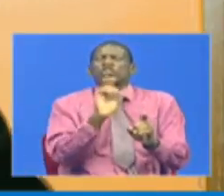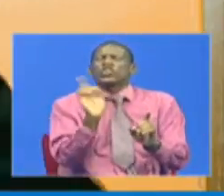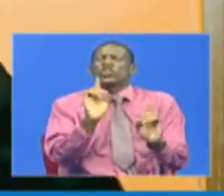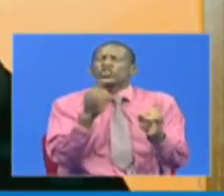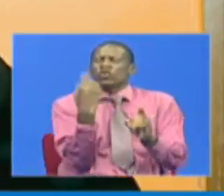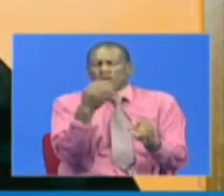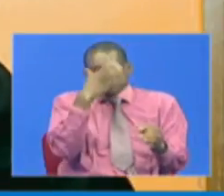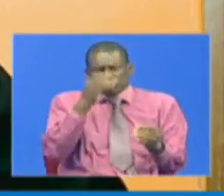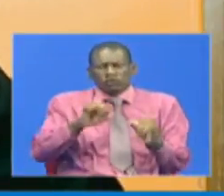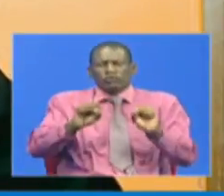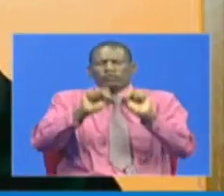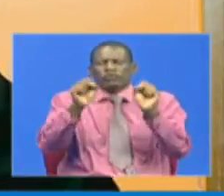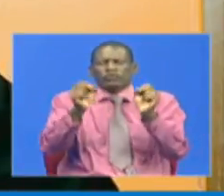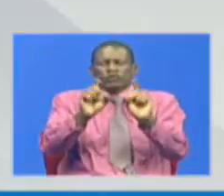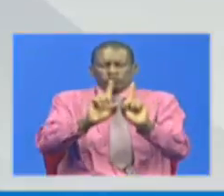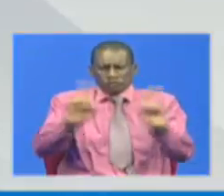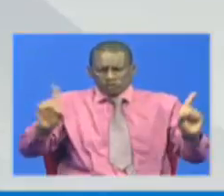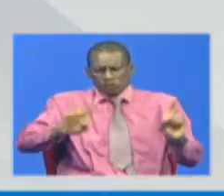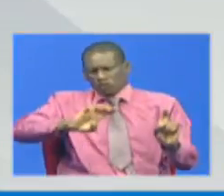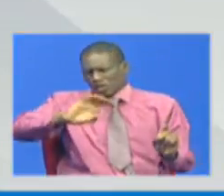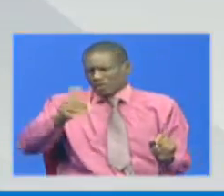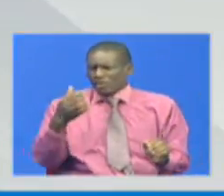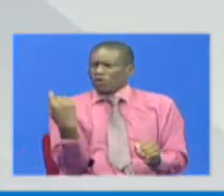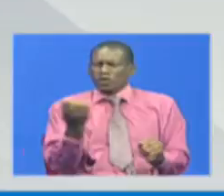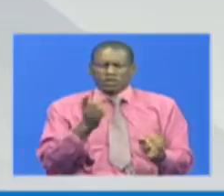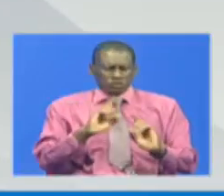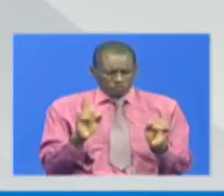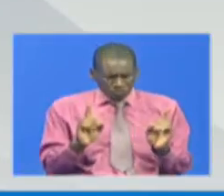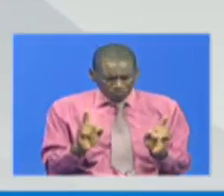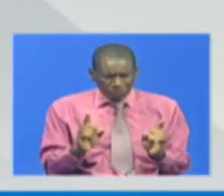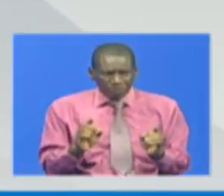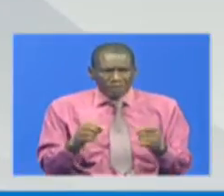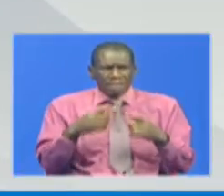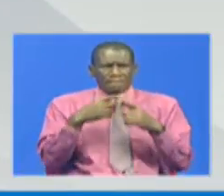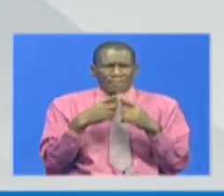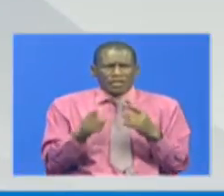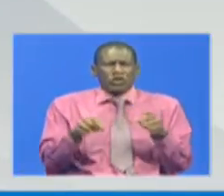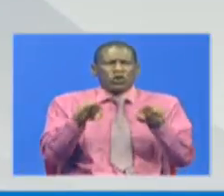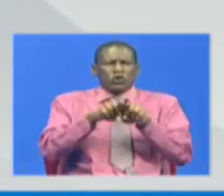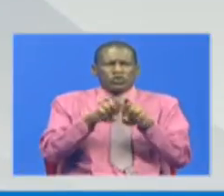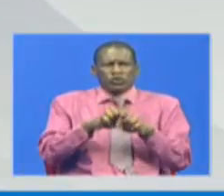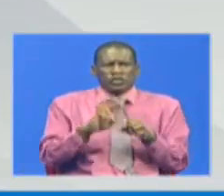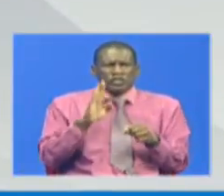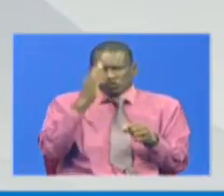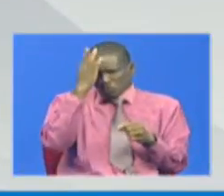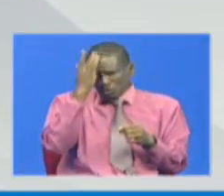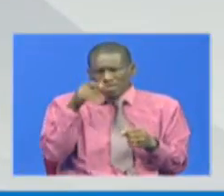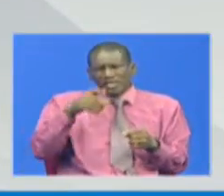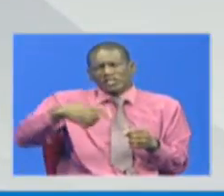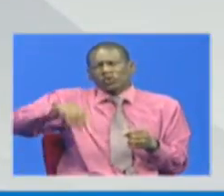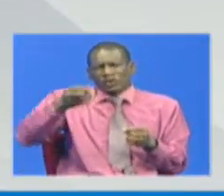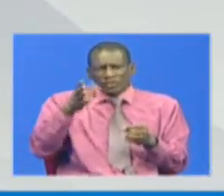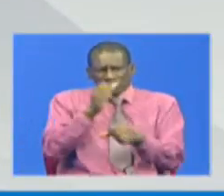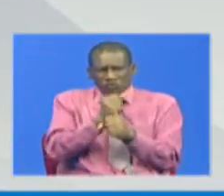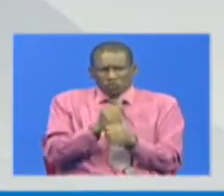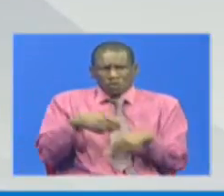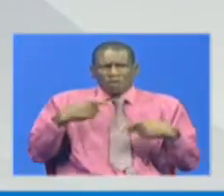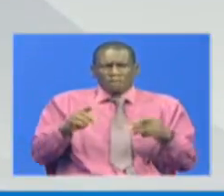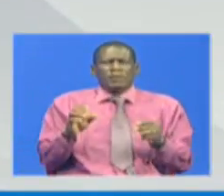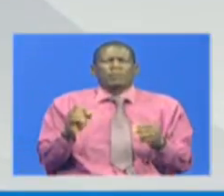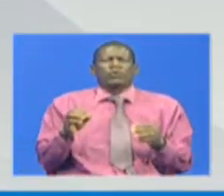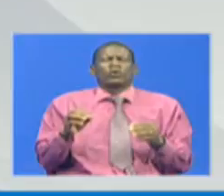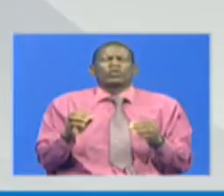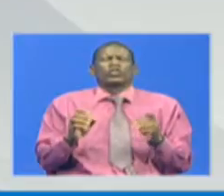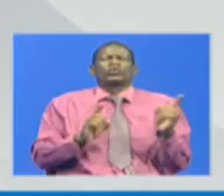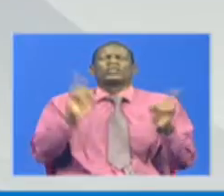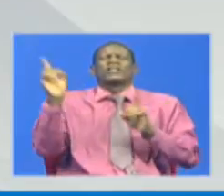about social distance is something that people are going to take more seriously, but also because it is the right thing to do for people to travel in comfort. In order